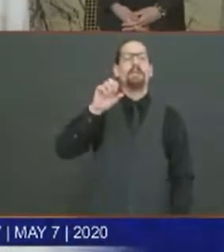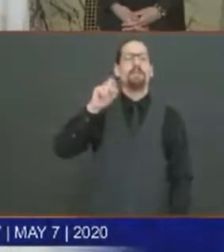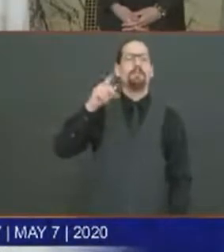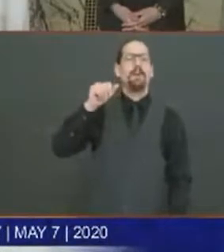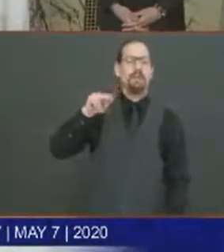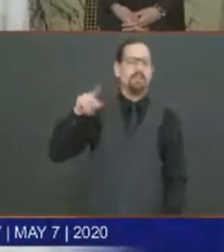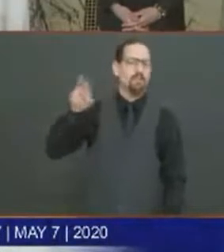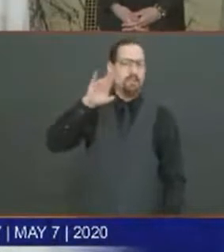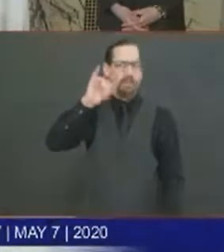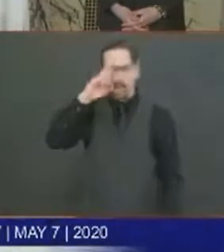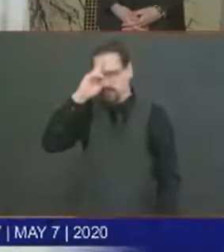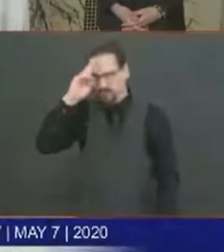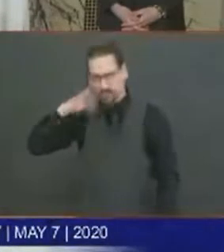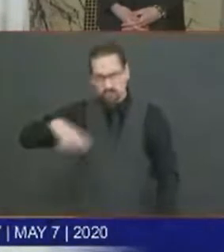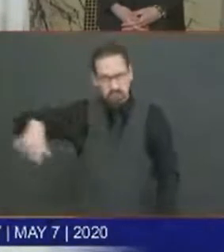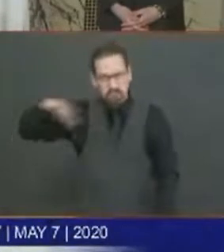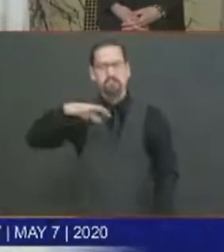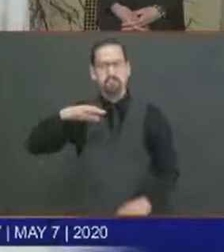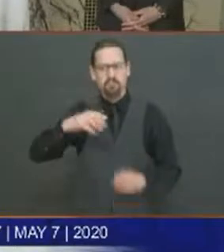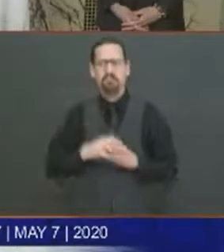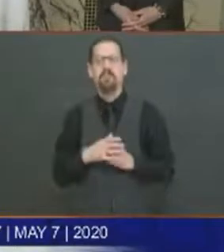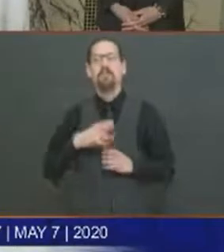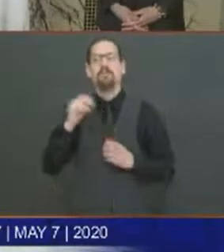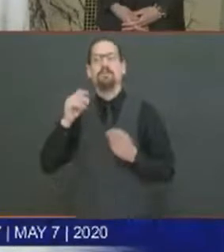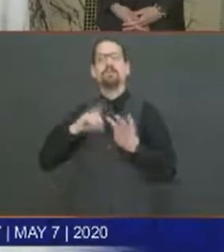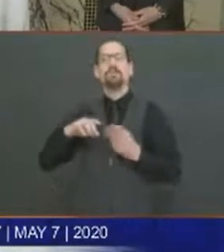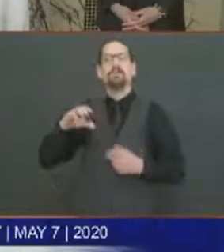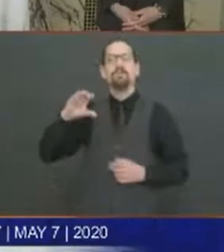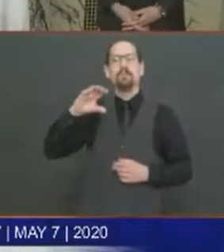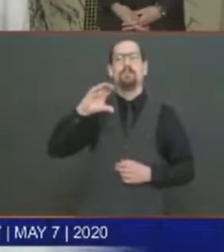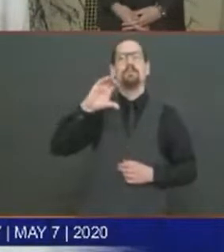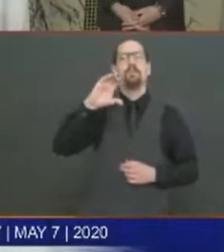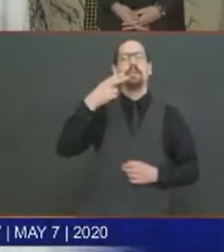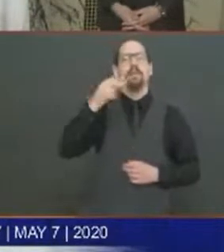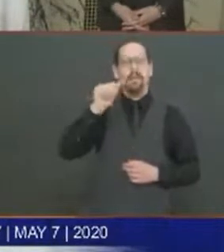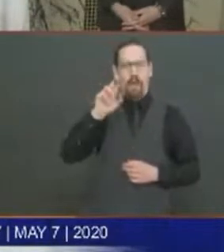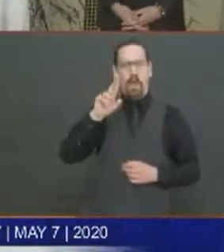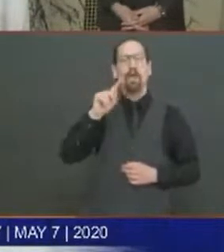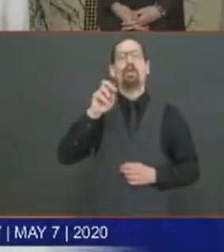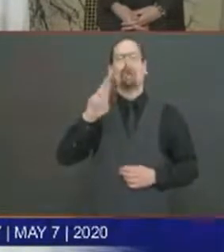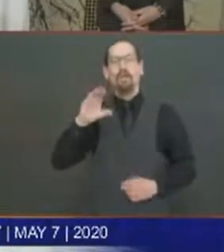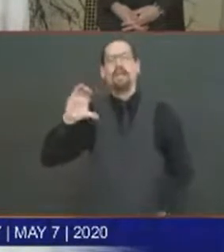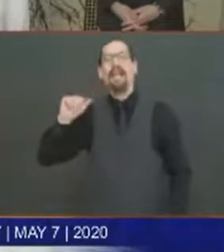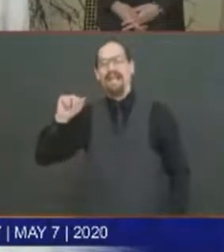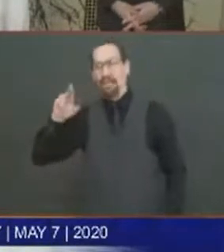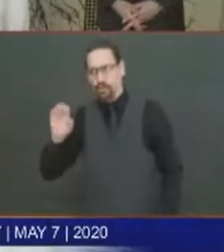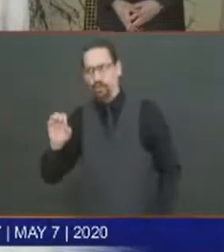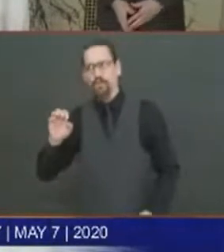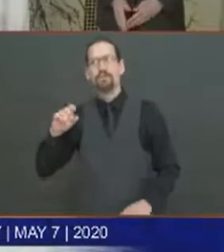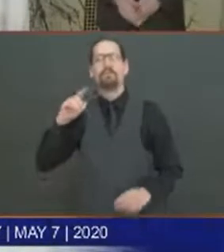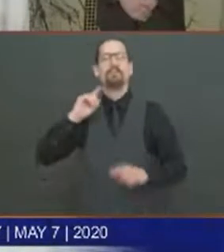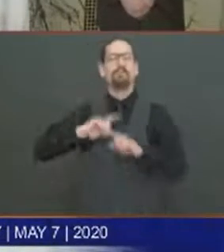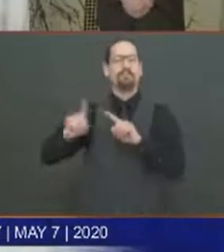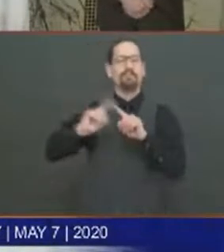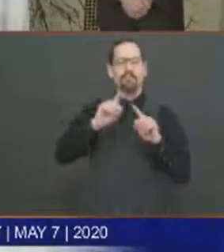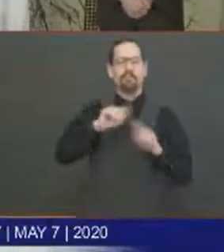making these procedures available starting on Monday of next week. Westerly